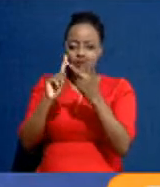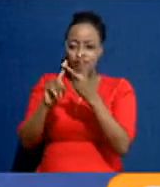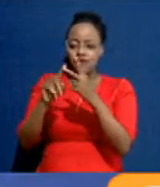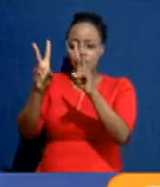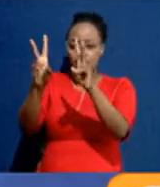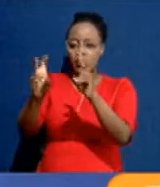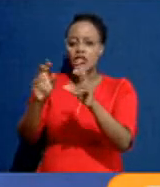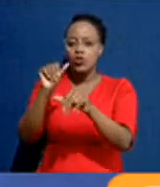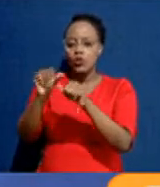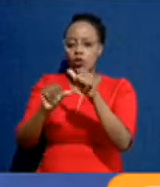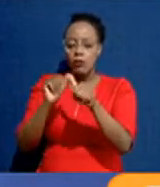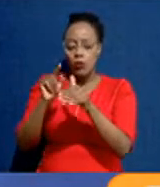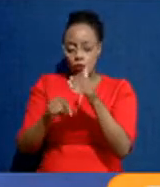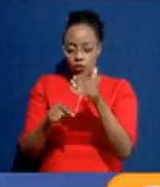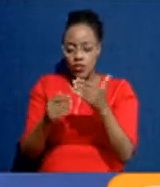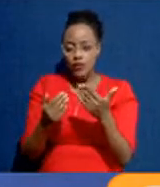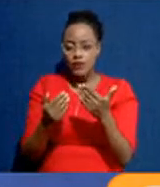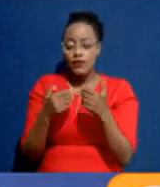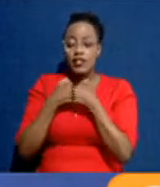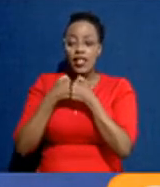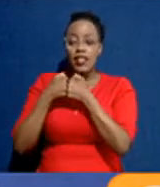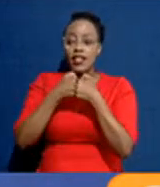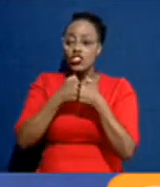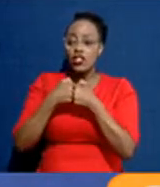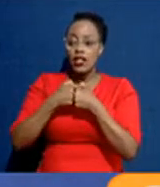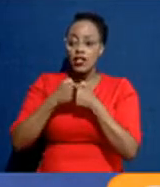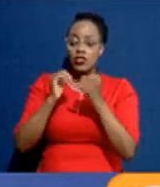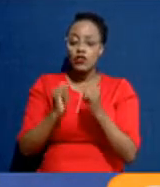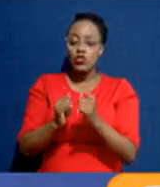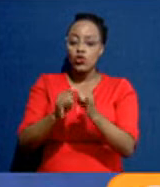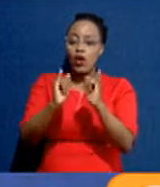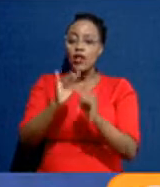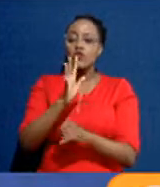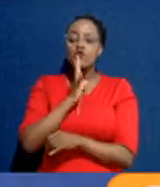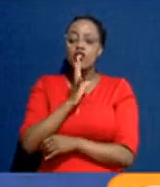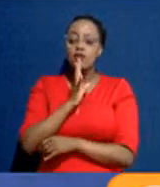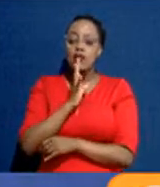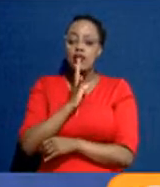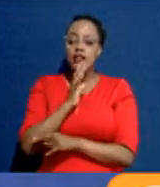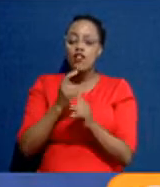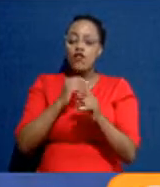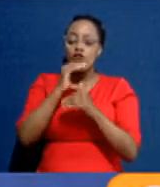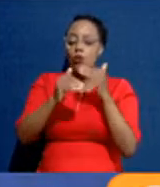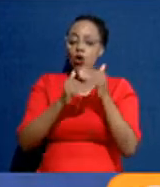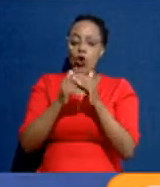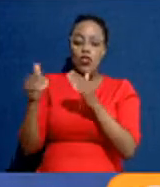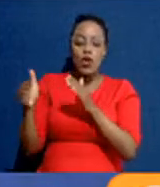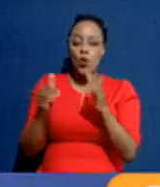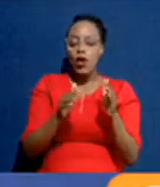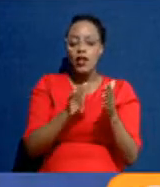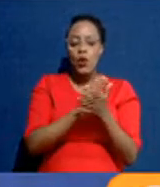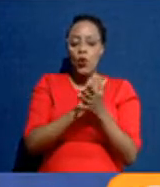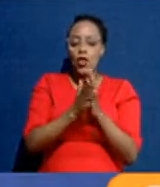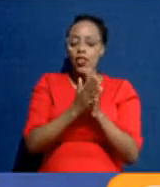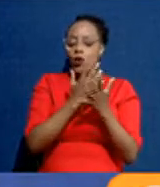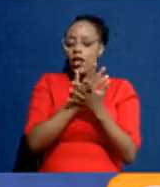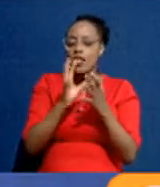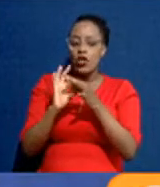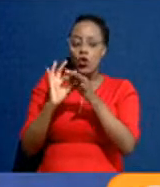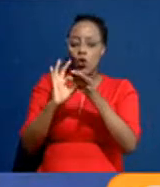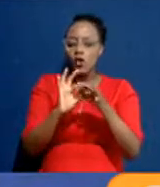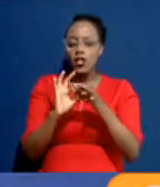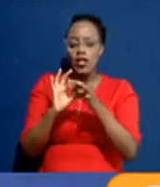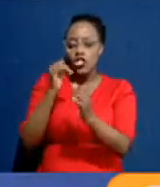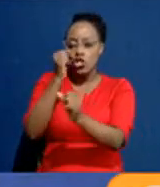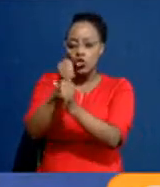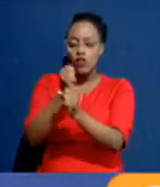is the challenge of trying to speak from all directions without coordinated effort.